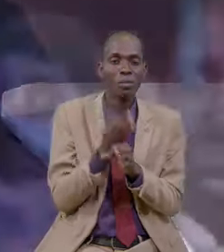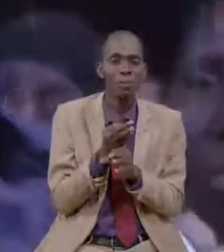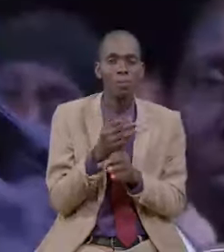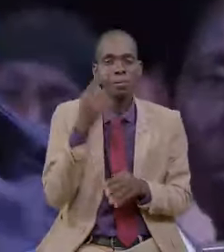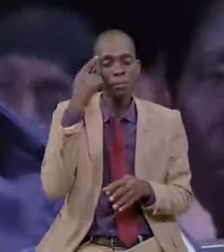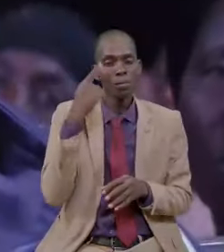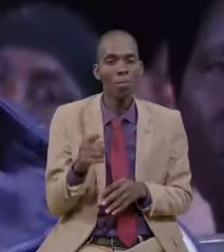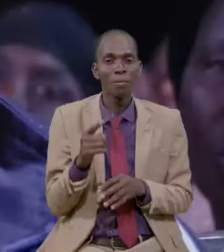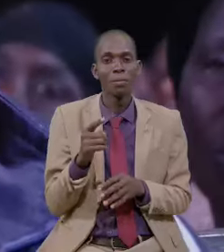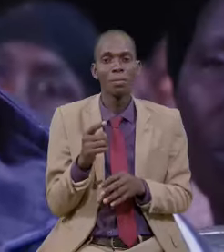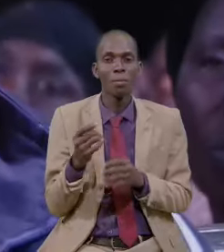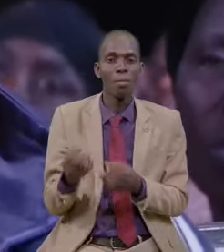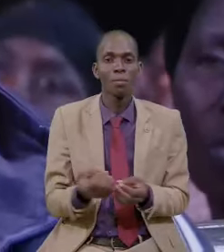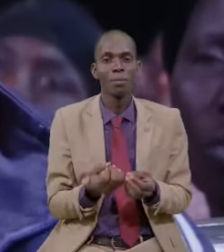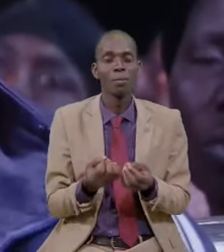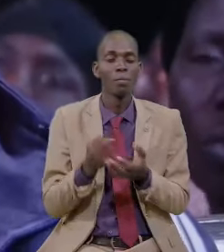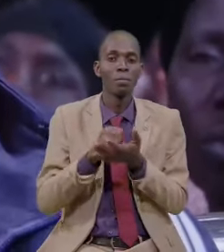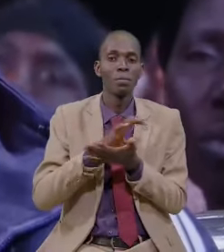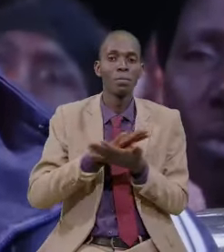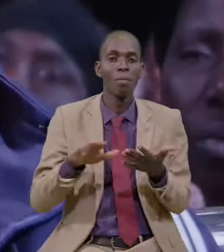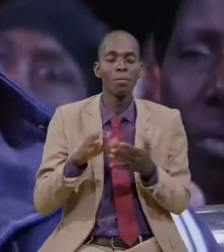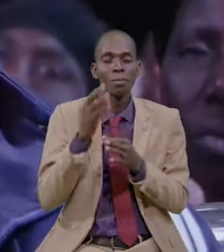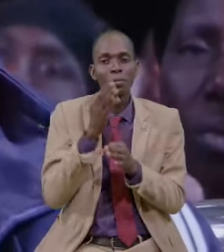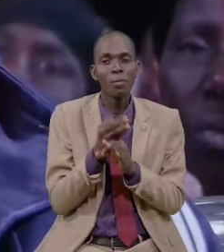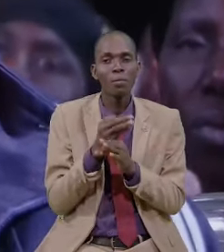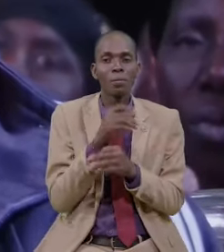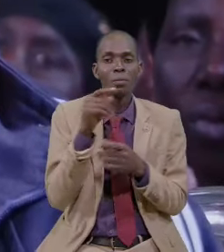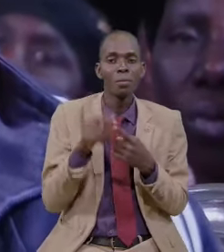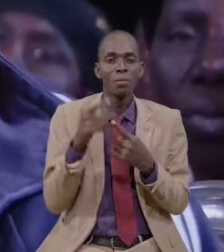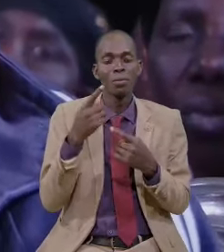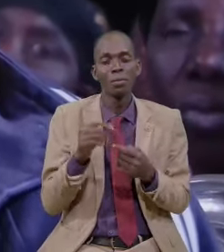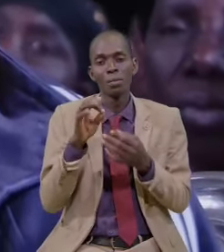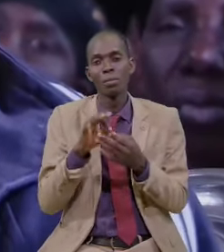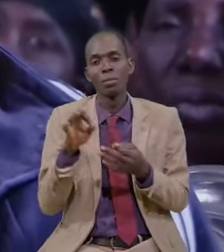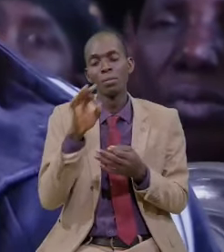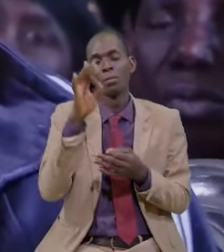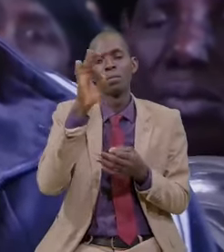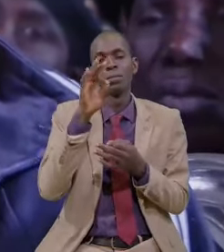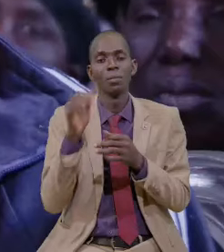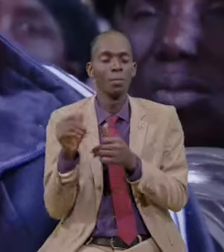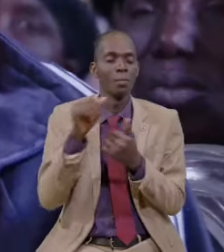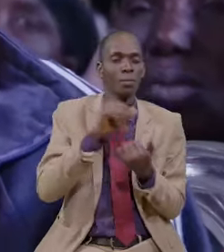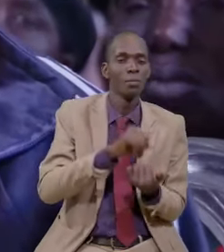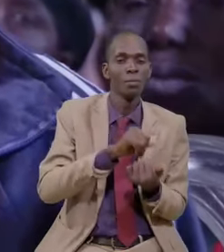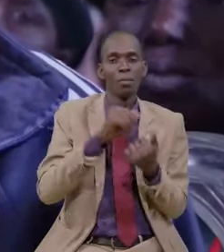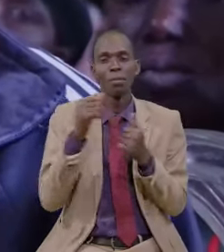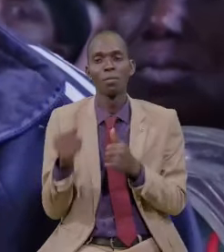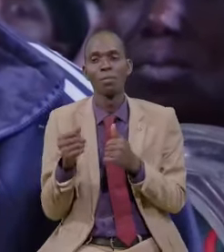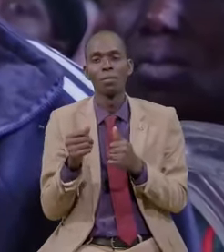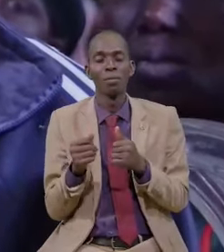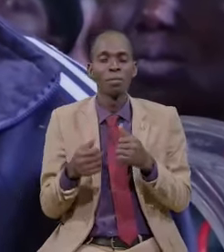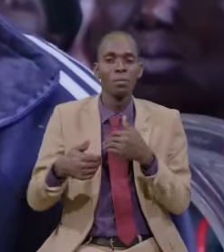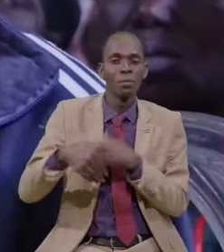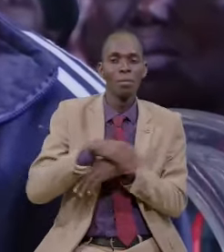sanctification, faith with the Spirit immersion, enveloping us, moving